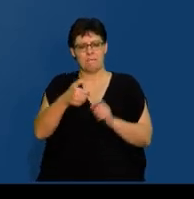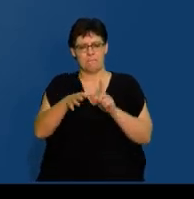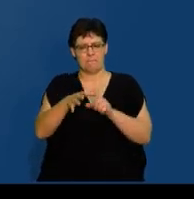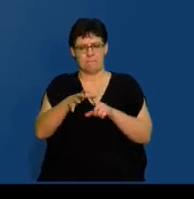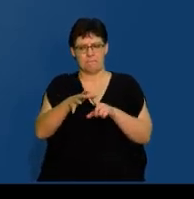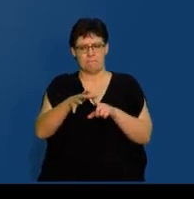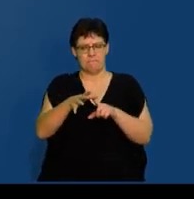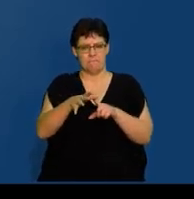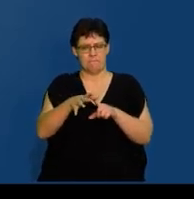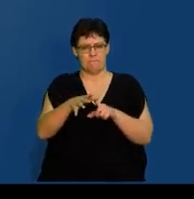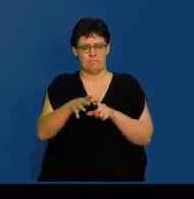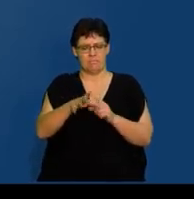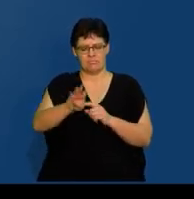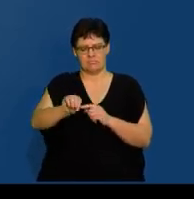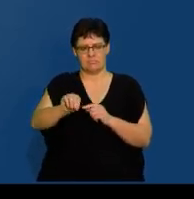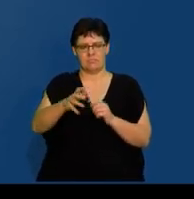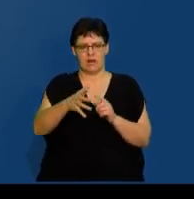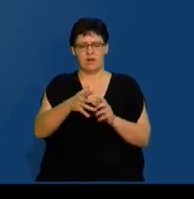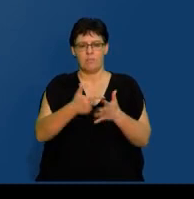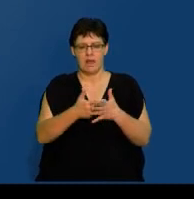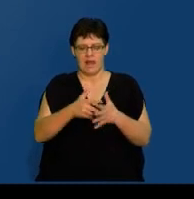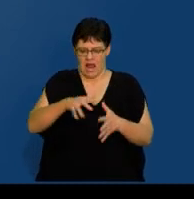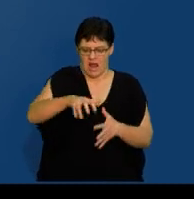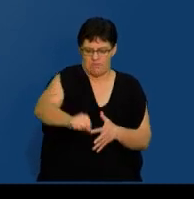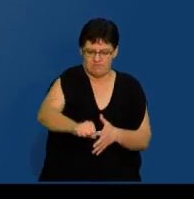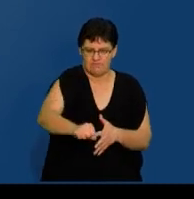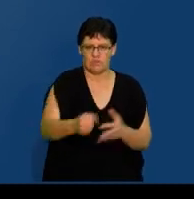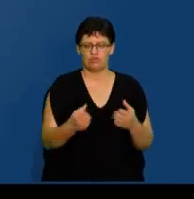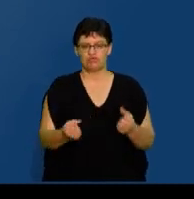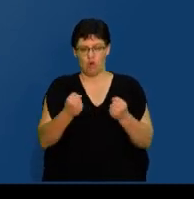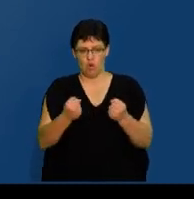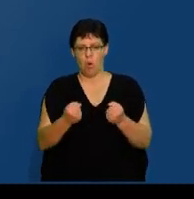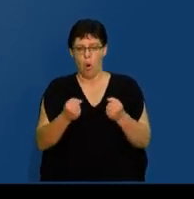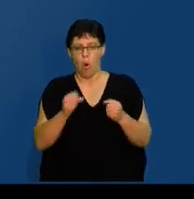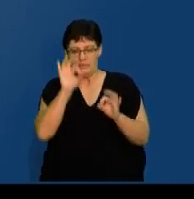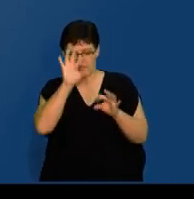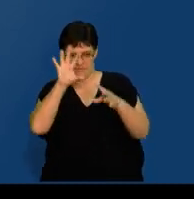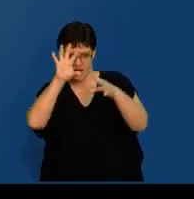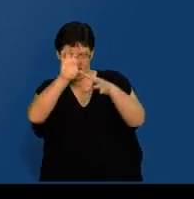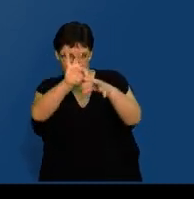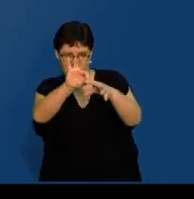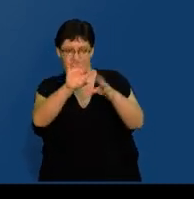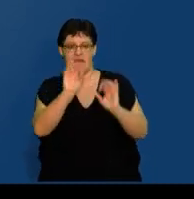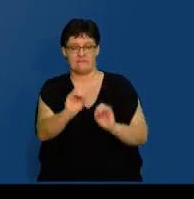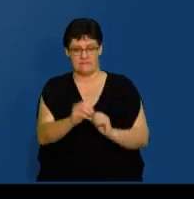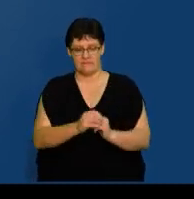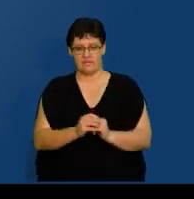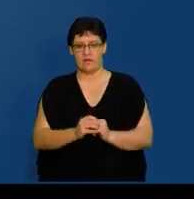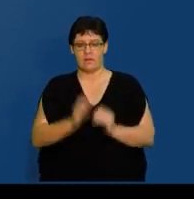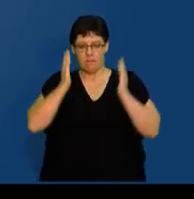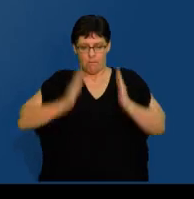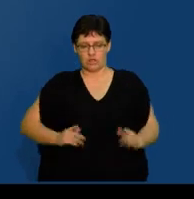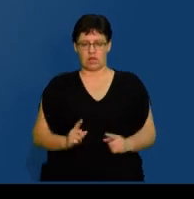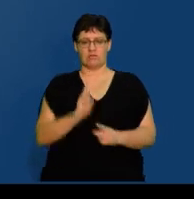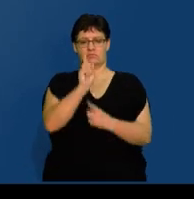us the ability to be able to power grip as well as precision grip. We have an upright posture, meaning that